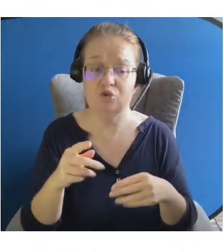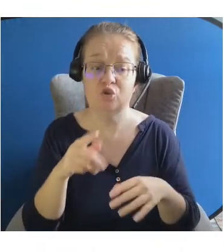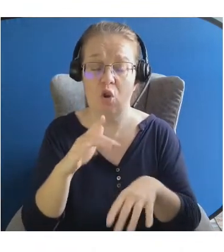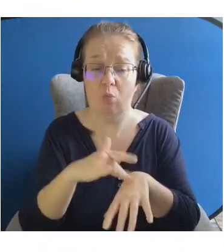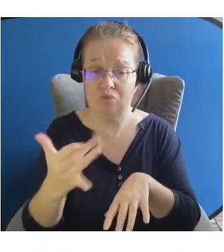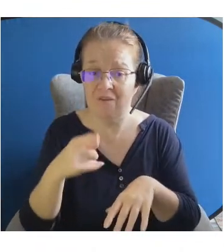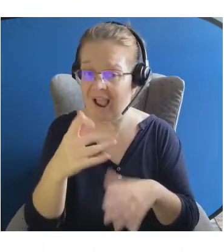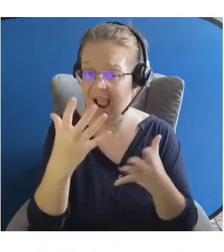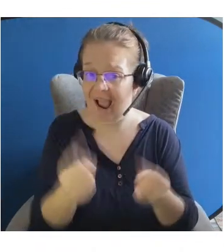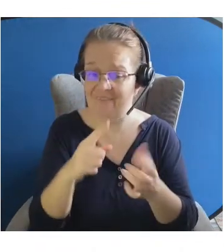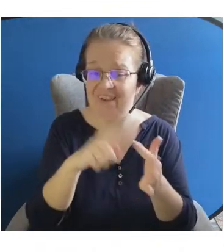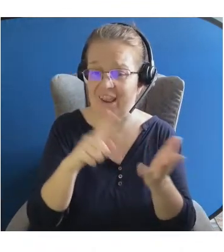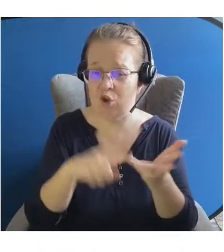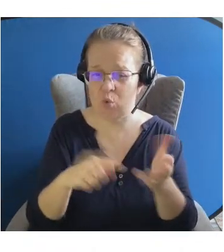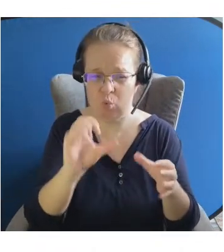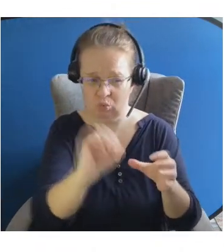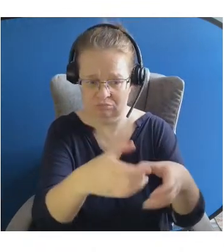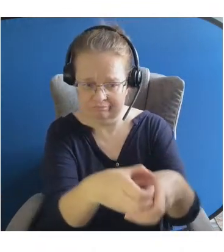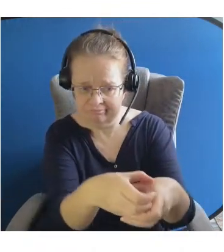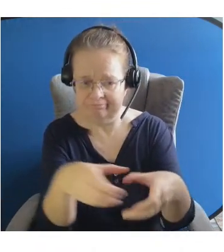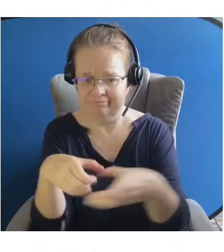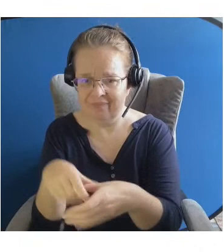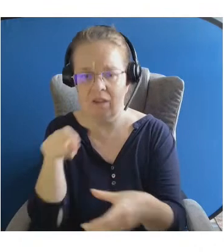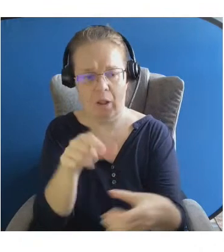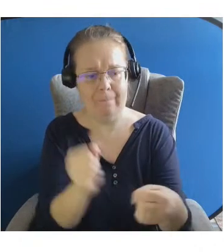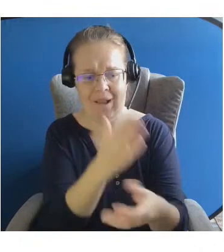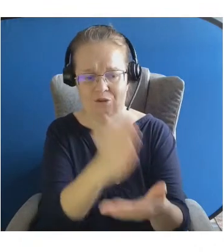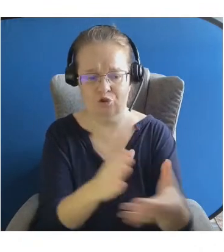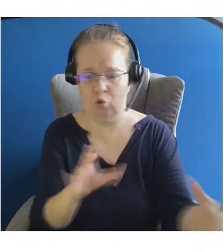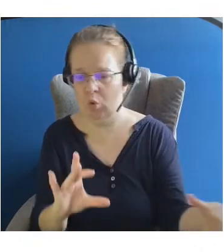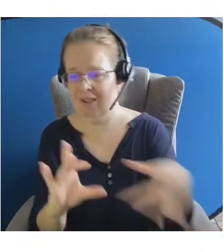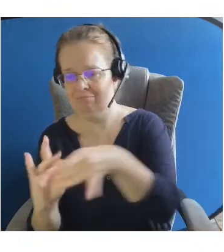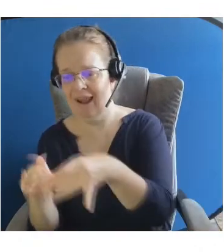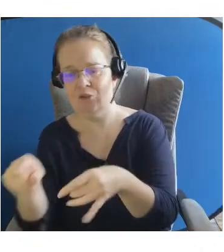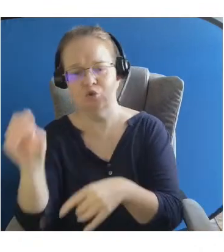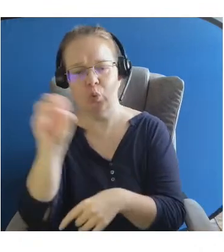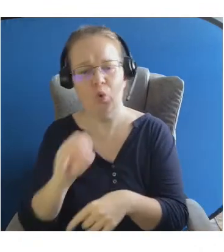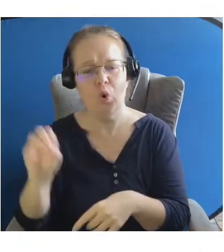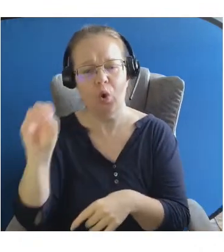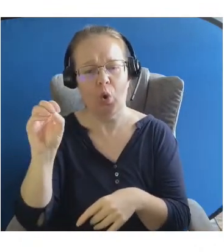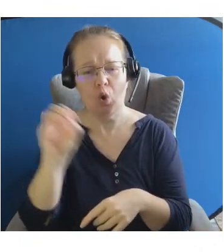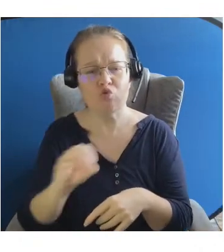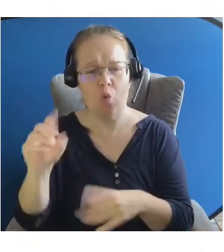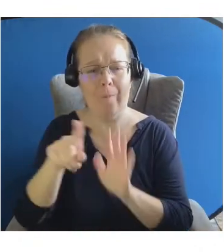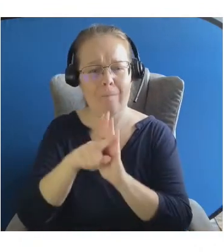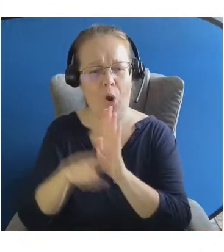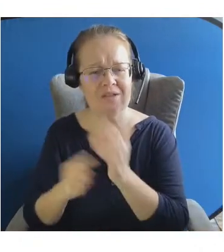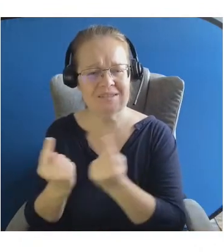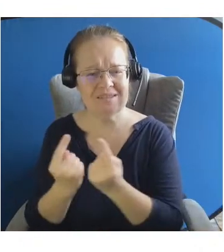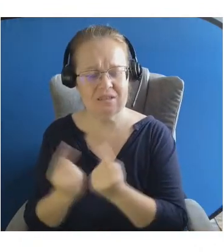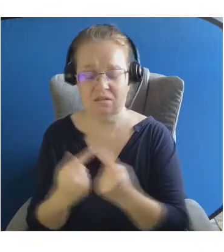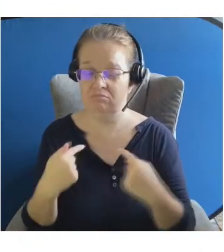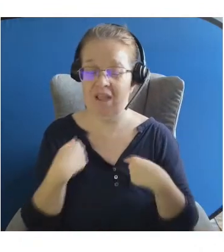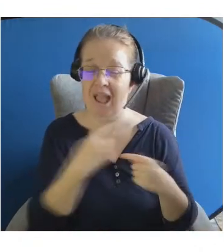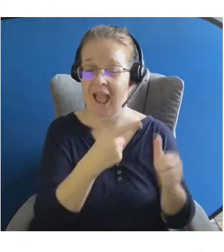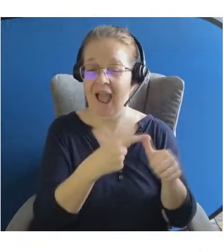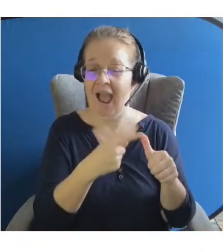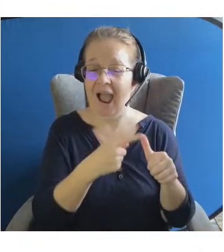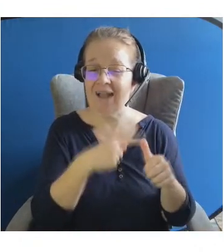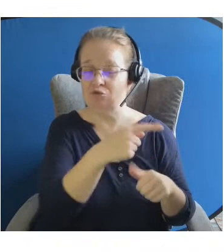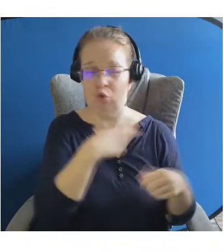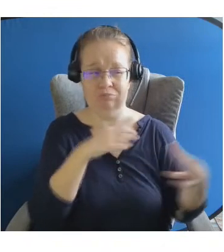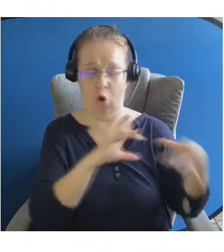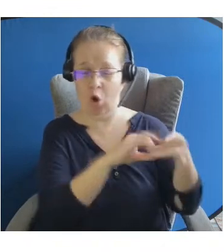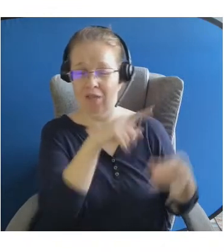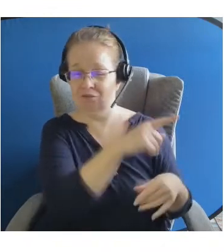chapter, and there's a lot of work they're doing to connect into the EU policy stuff, and Alejandro is a connection that we've had for many years through TechShare Pro. So I think